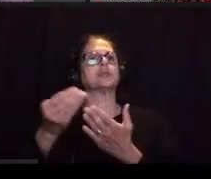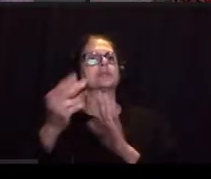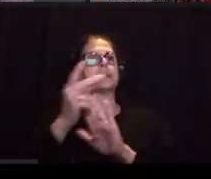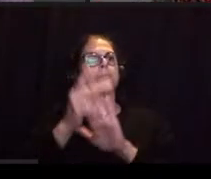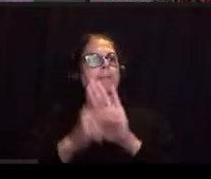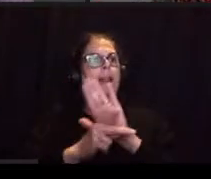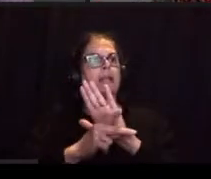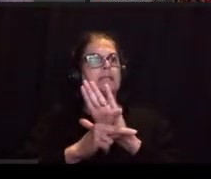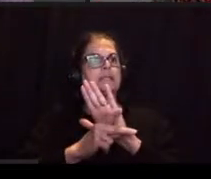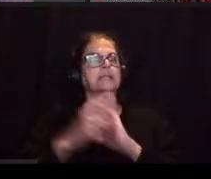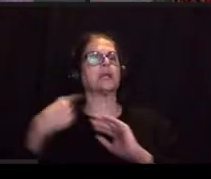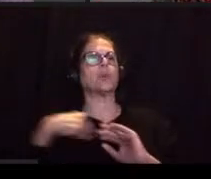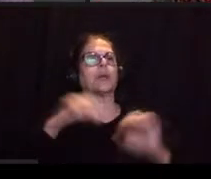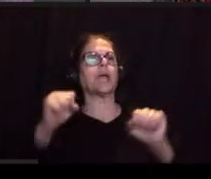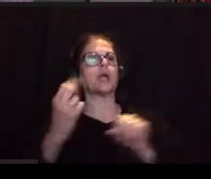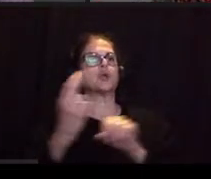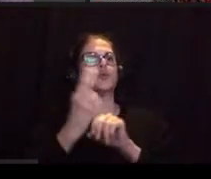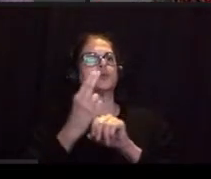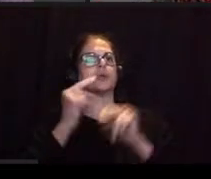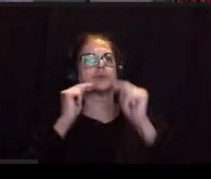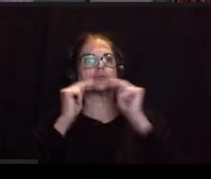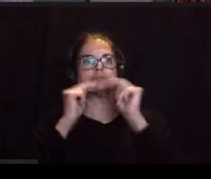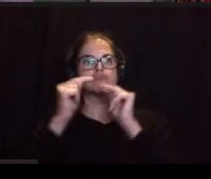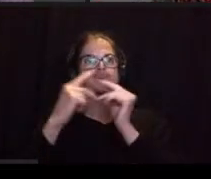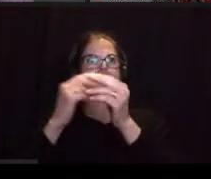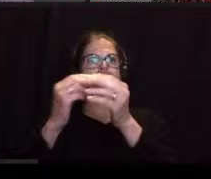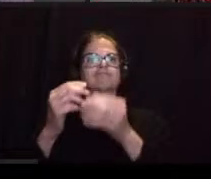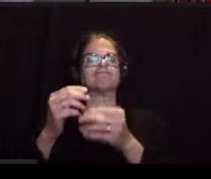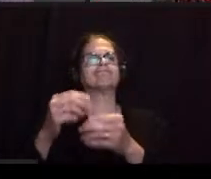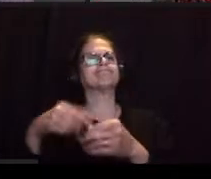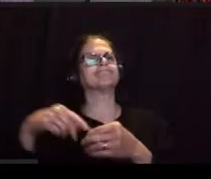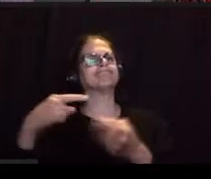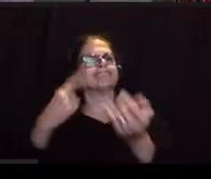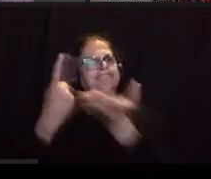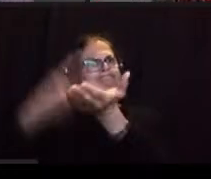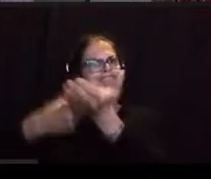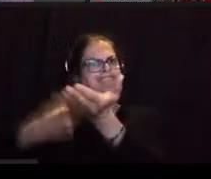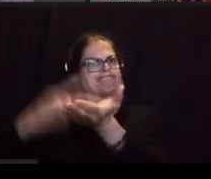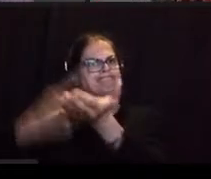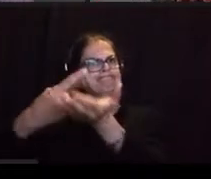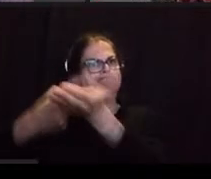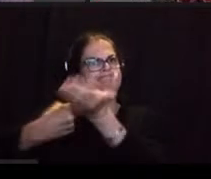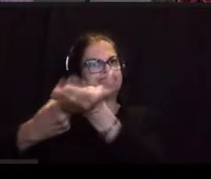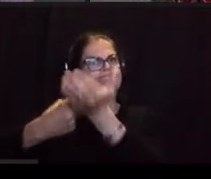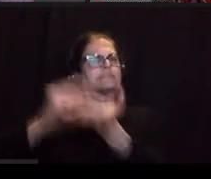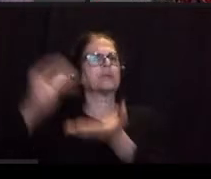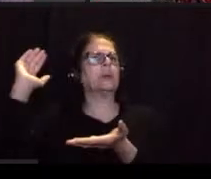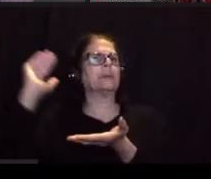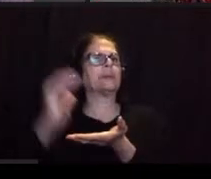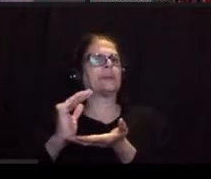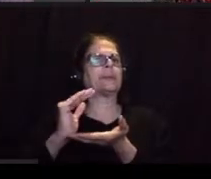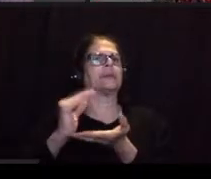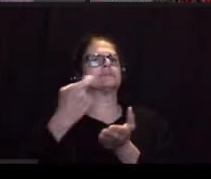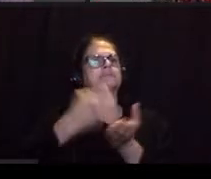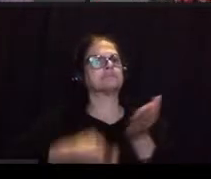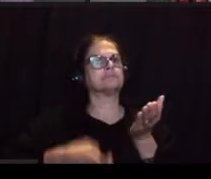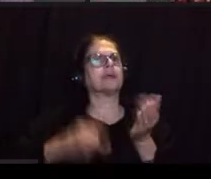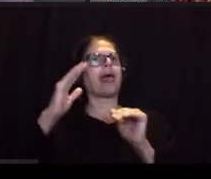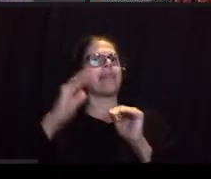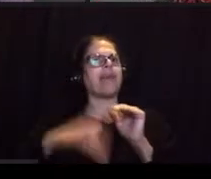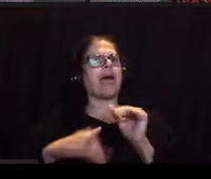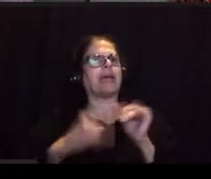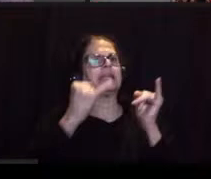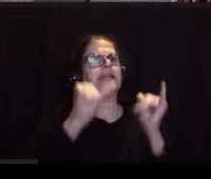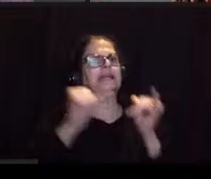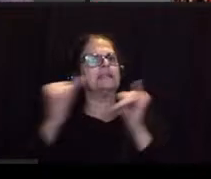to use our bargaining power in the marketplace to secure a much lower rate than individual contractors, individual DBEs,